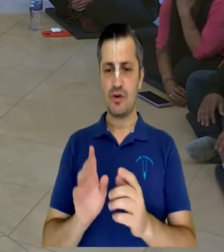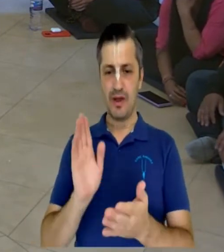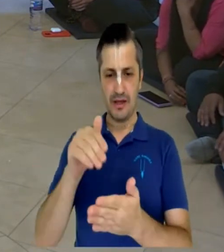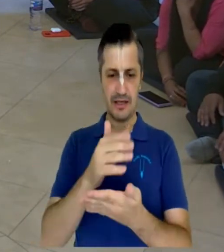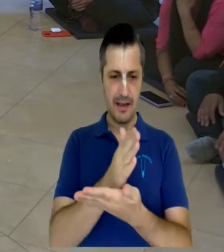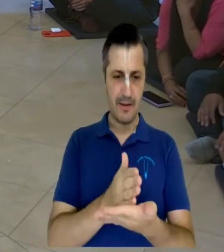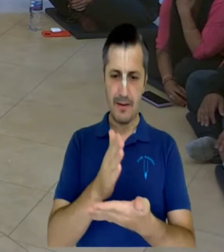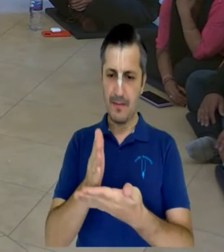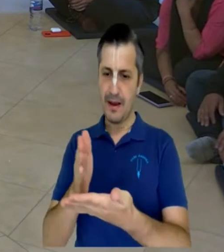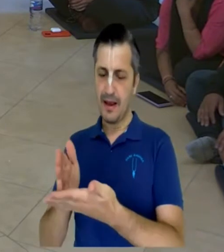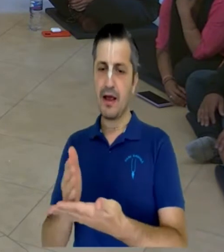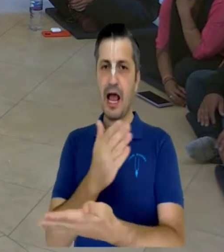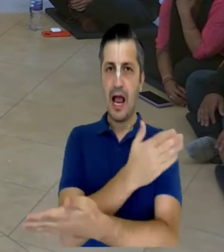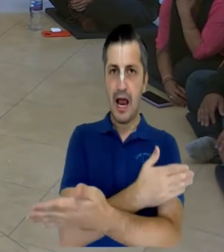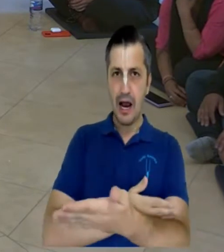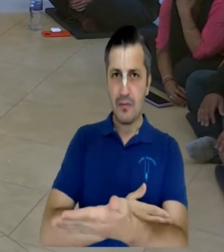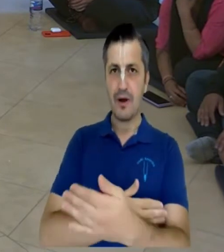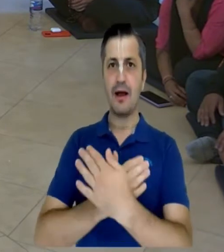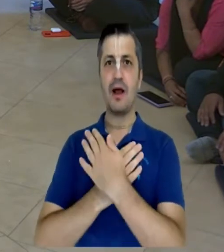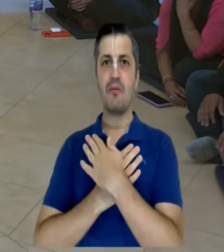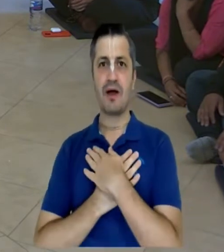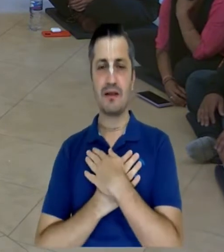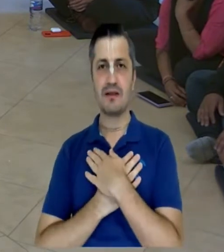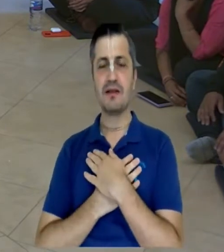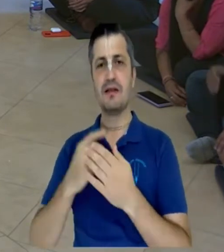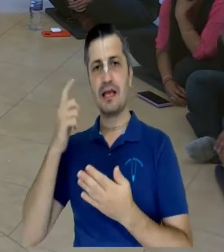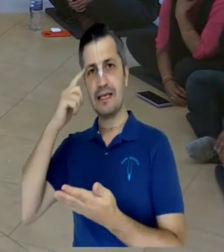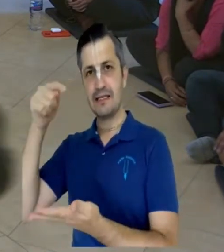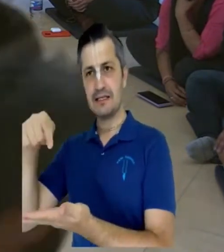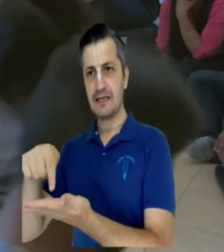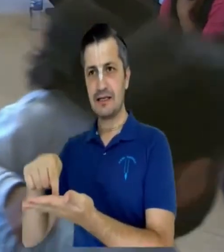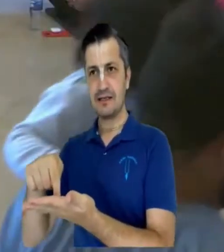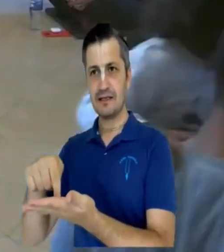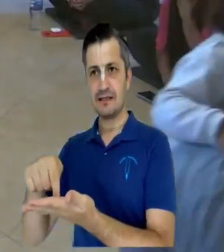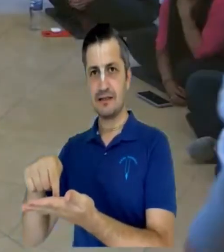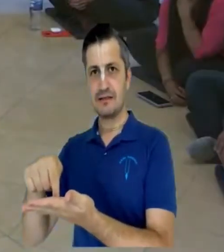karma, bhakti, jnana, are just